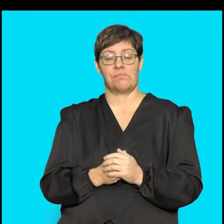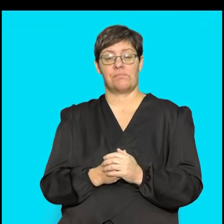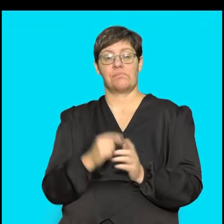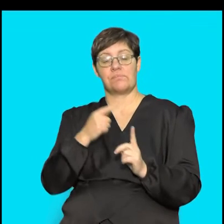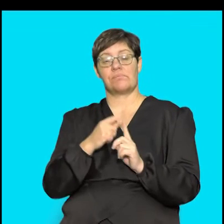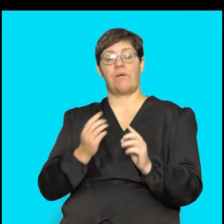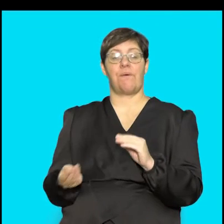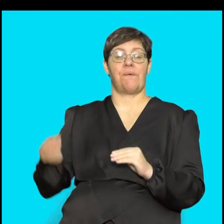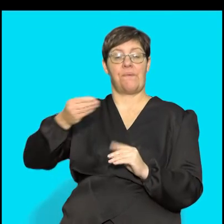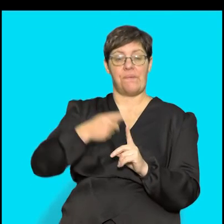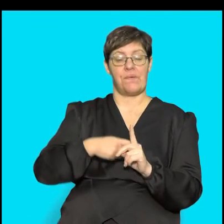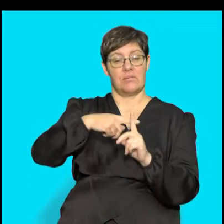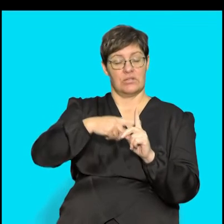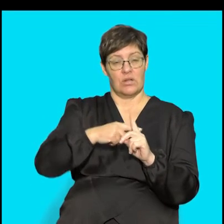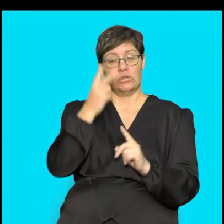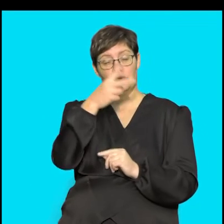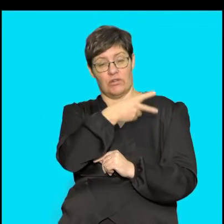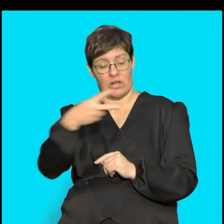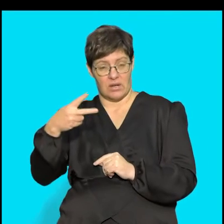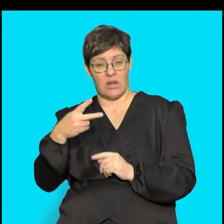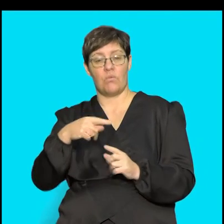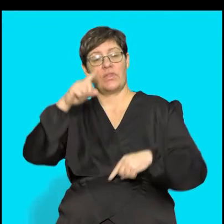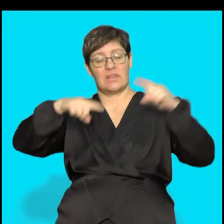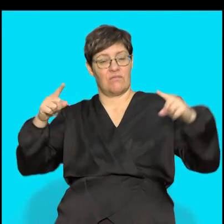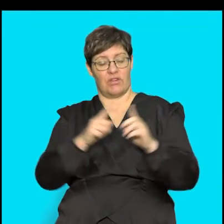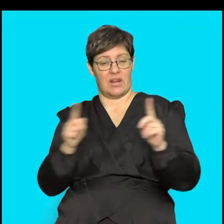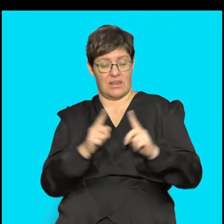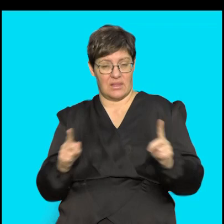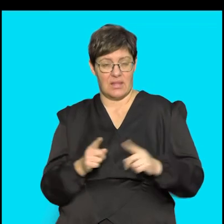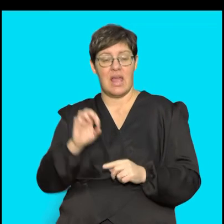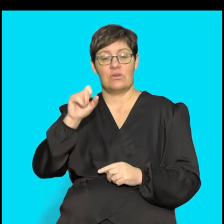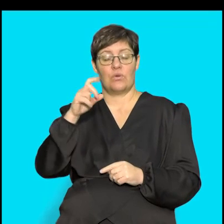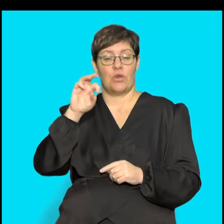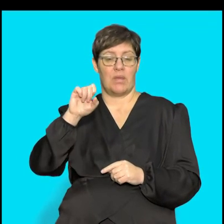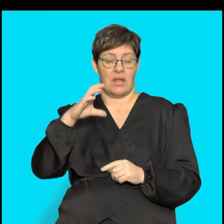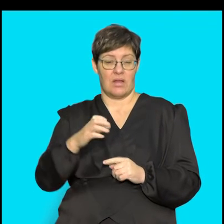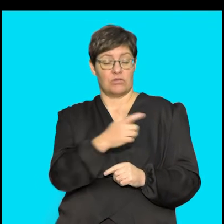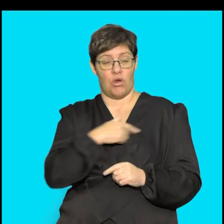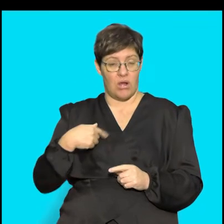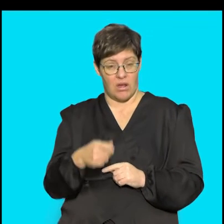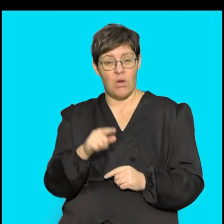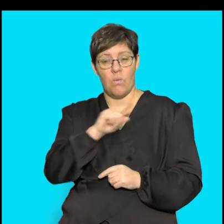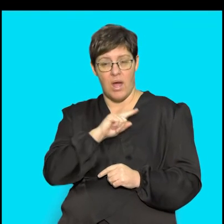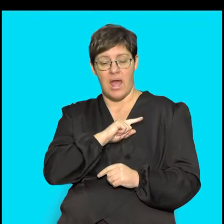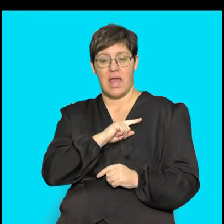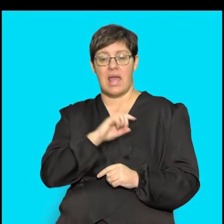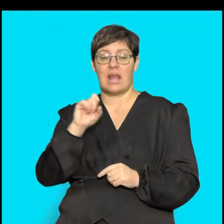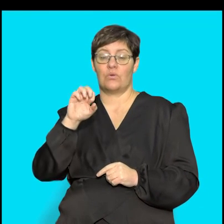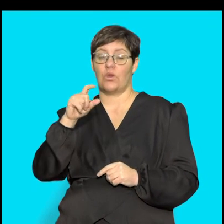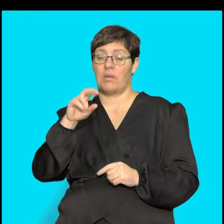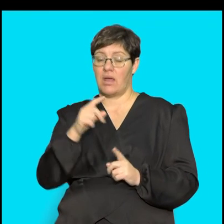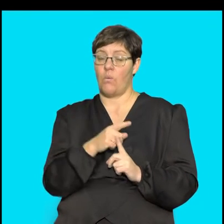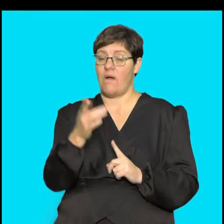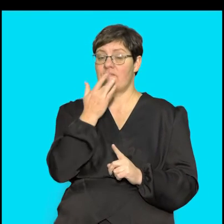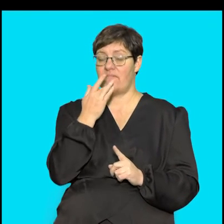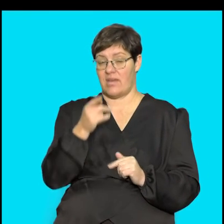an increase in temperature, two vertical lines with different lengths. The endothermic was longer because the endothermic was